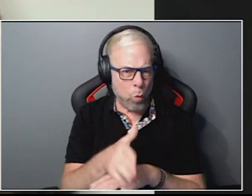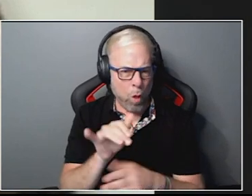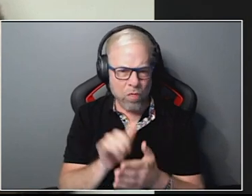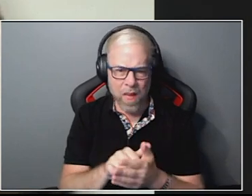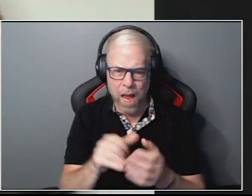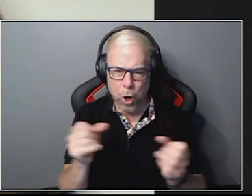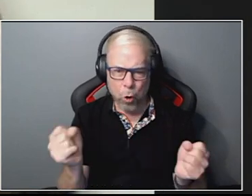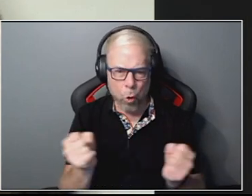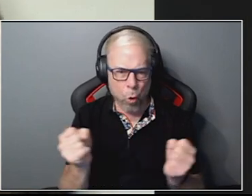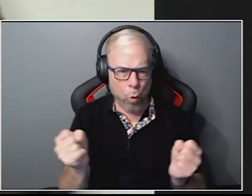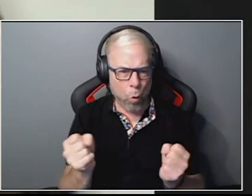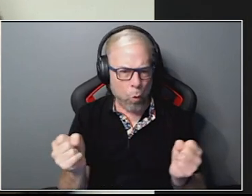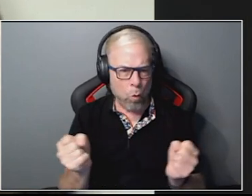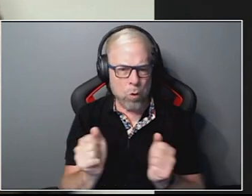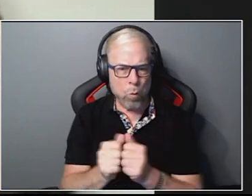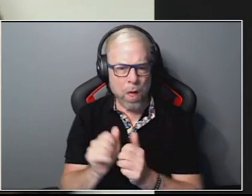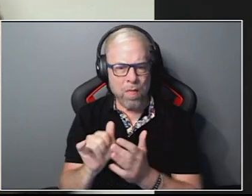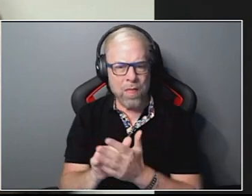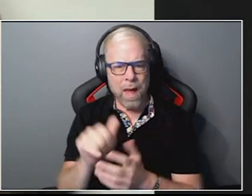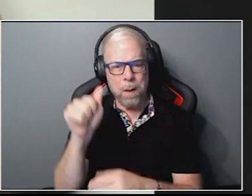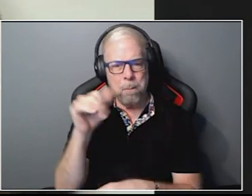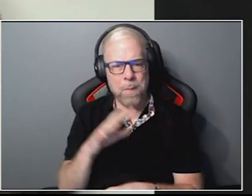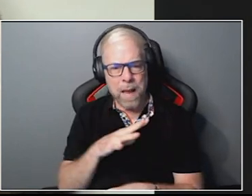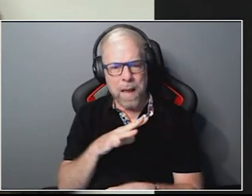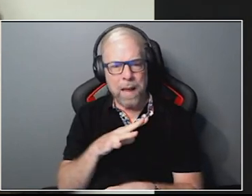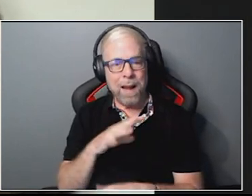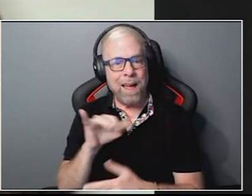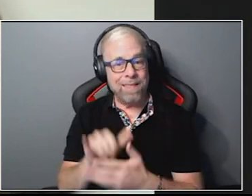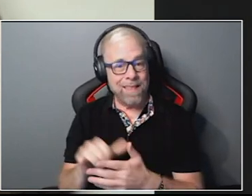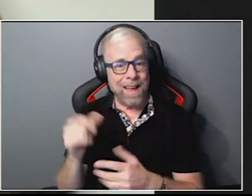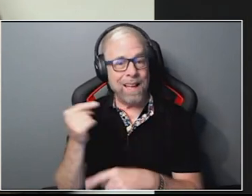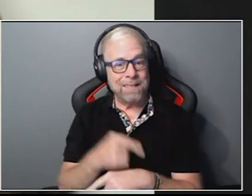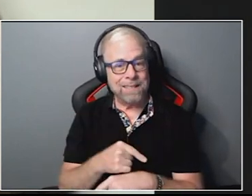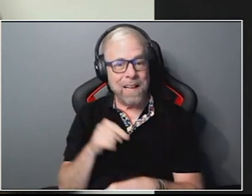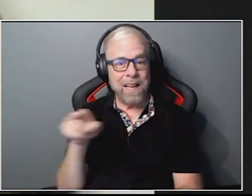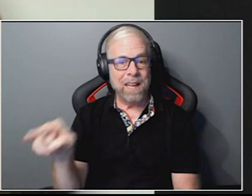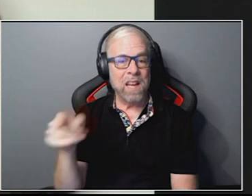that day, he actually forgot who I was.